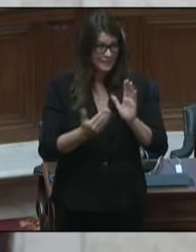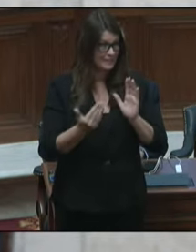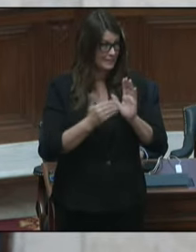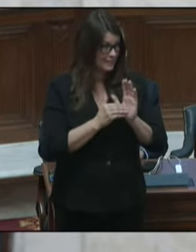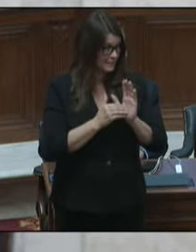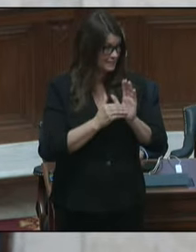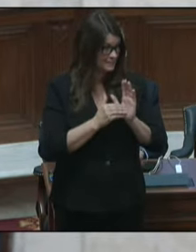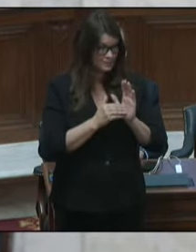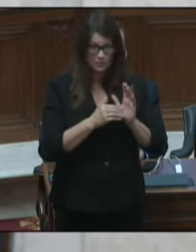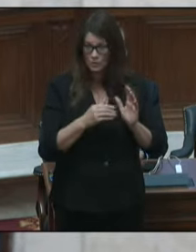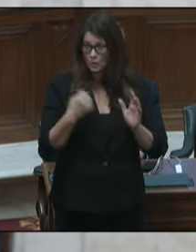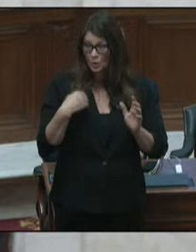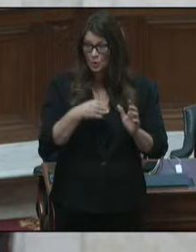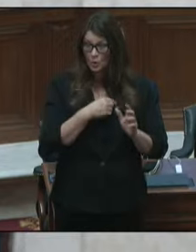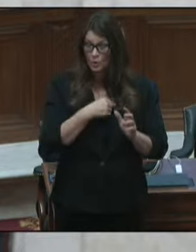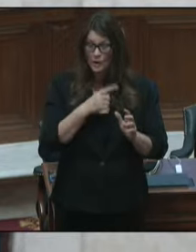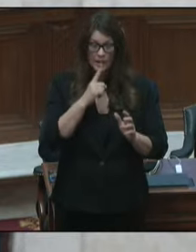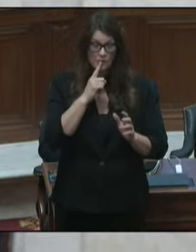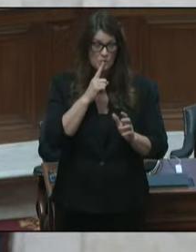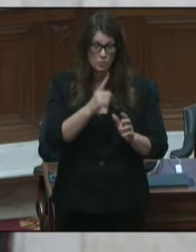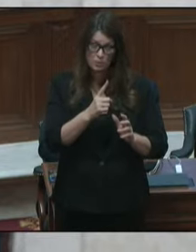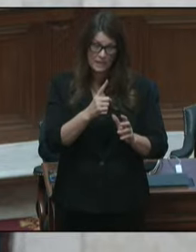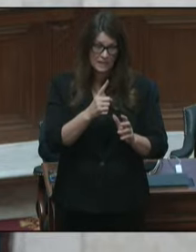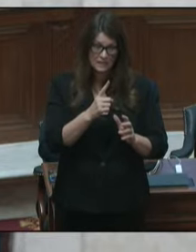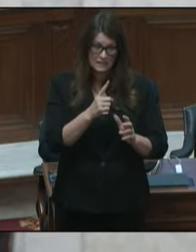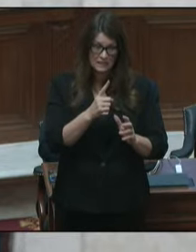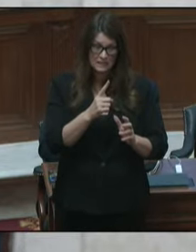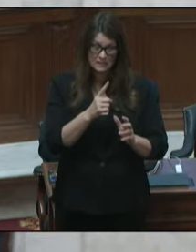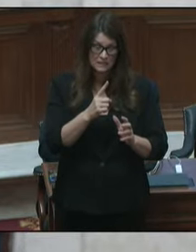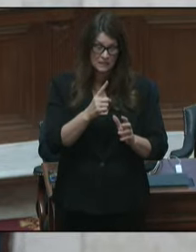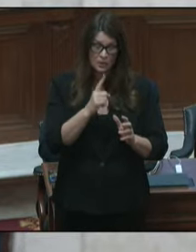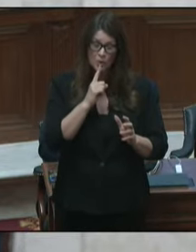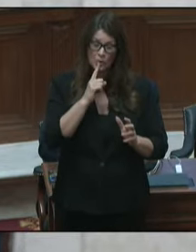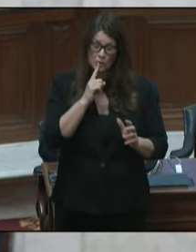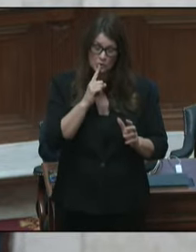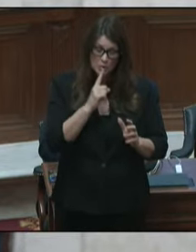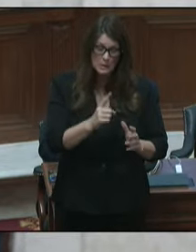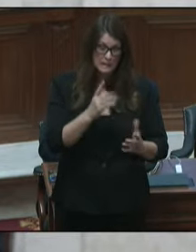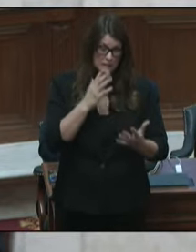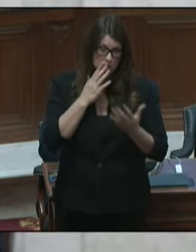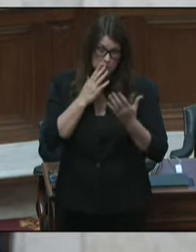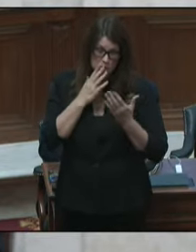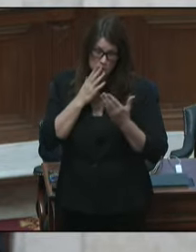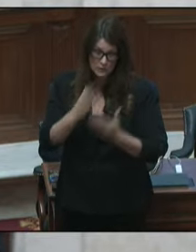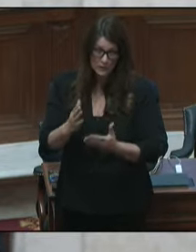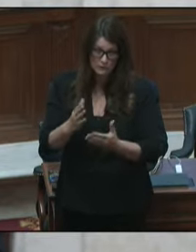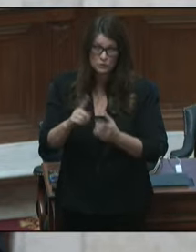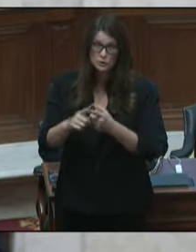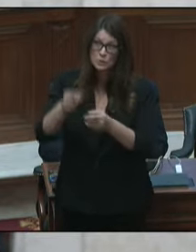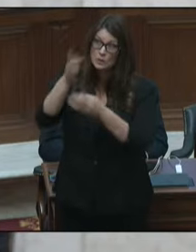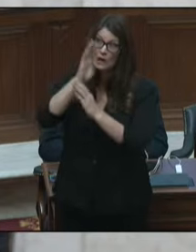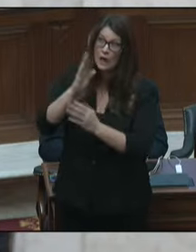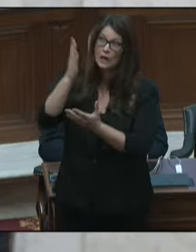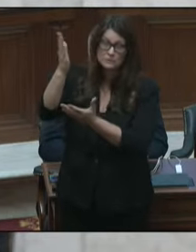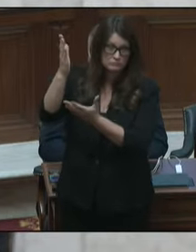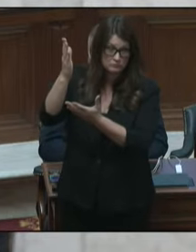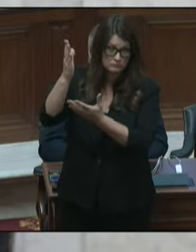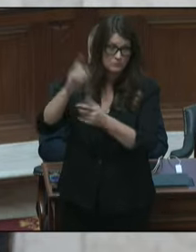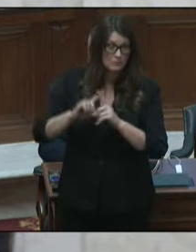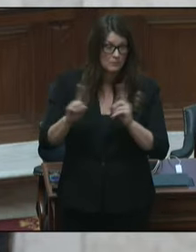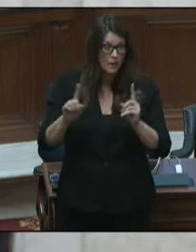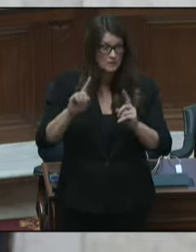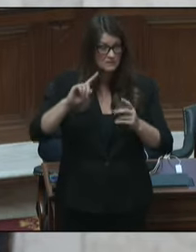we owe every single thing we have, everything we have, first and foremost, to God above,